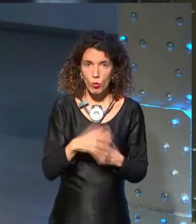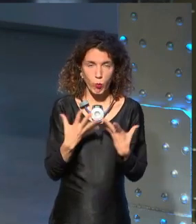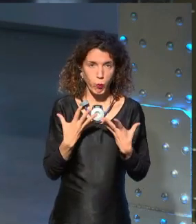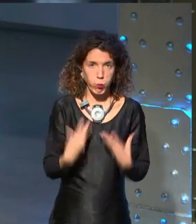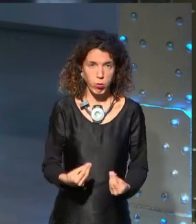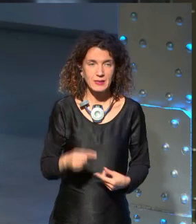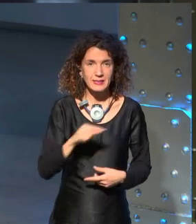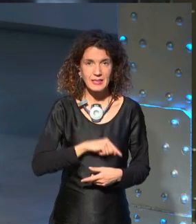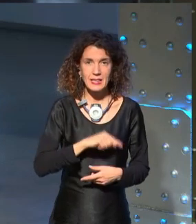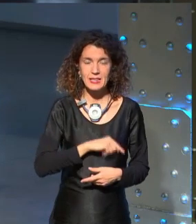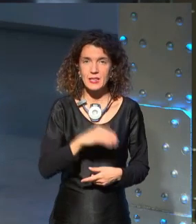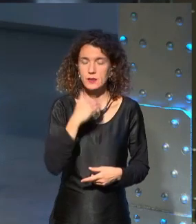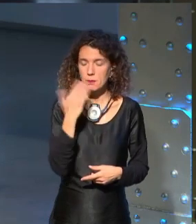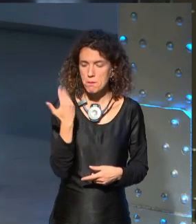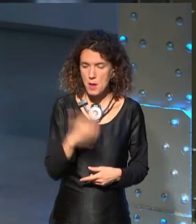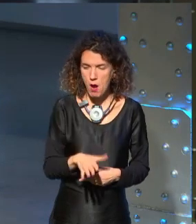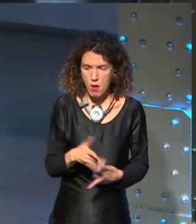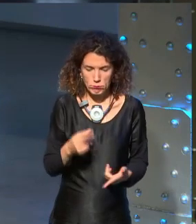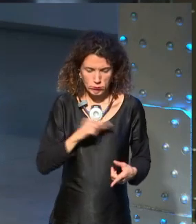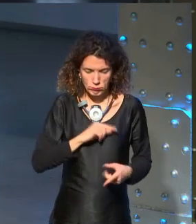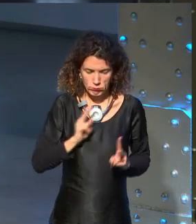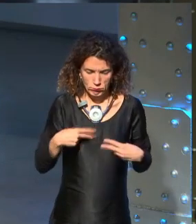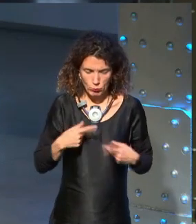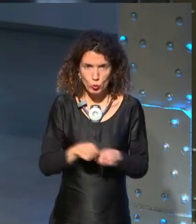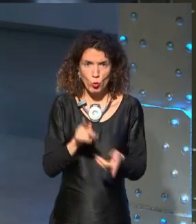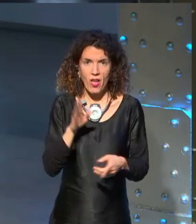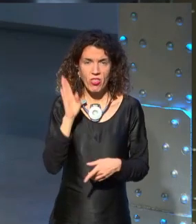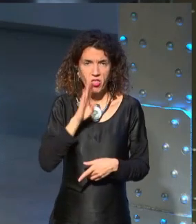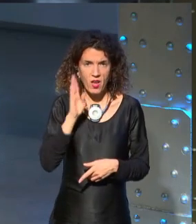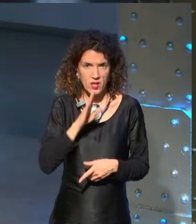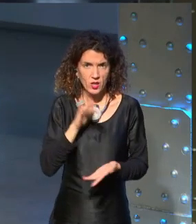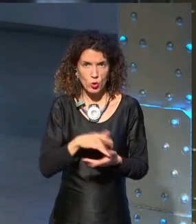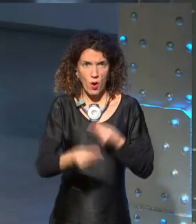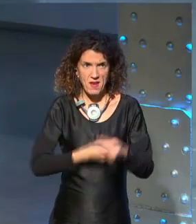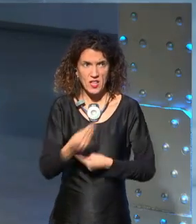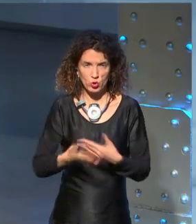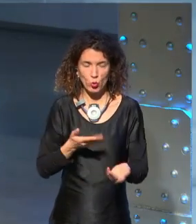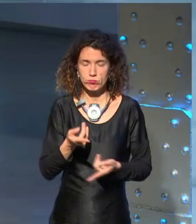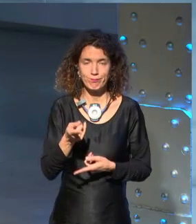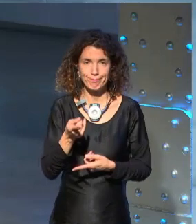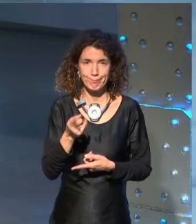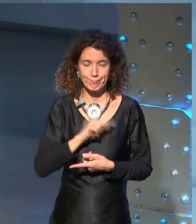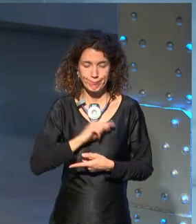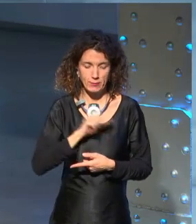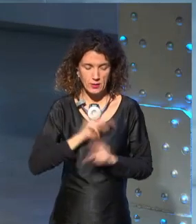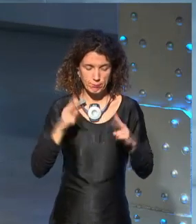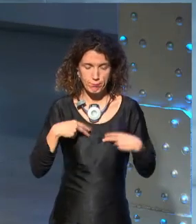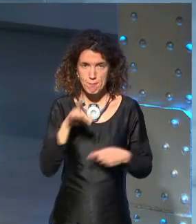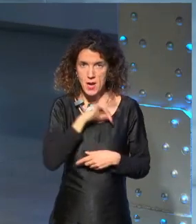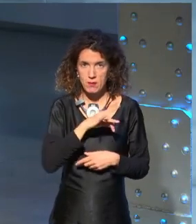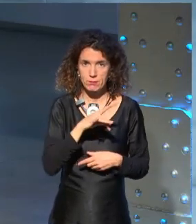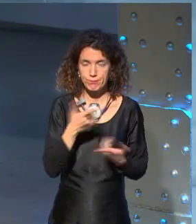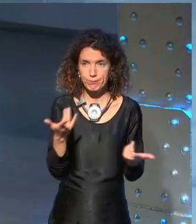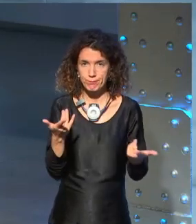miserable about the crime that had been committed and by who it had been committed. And he was virtually on the edge of